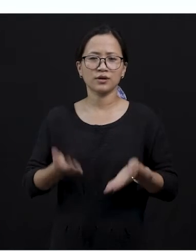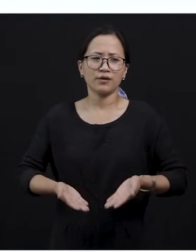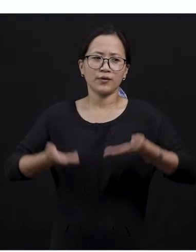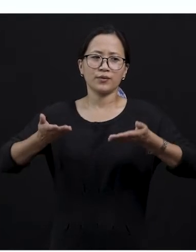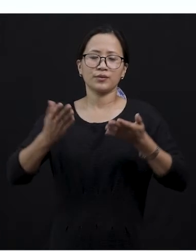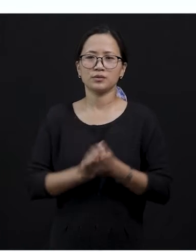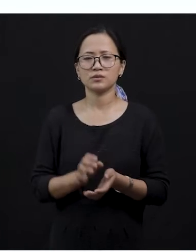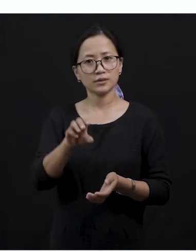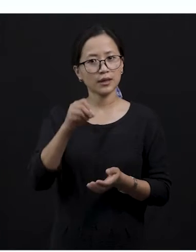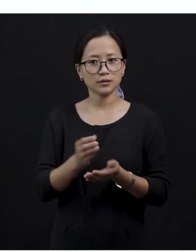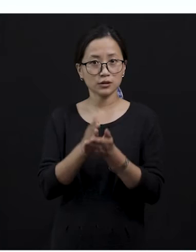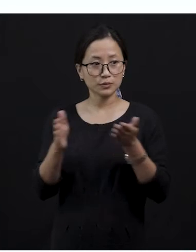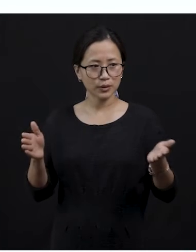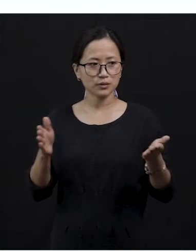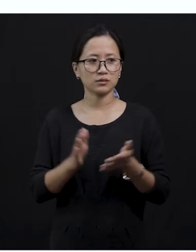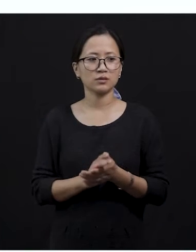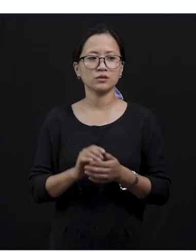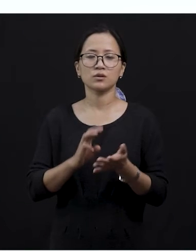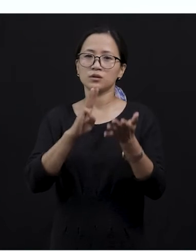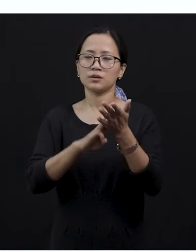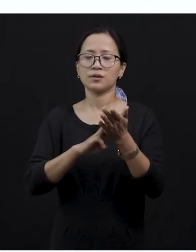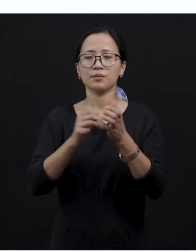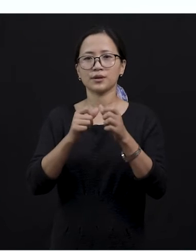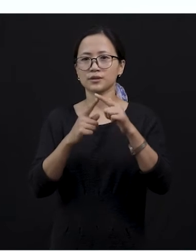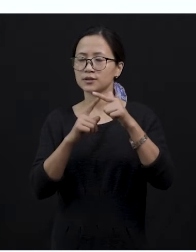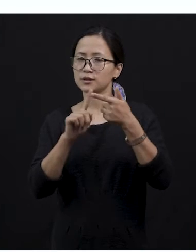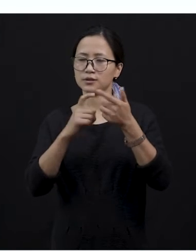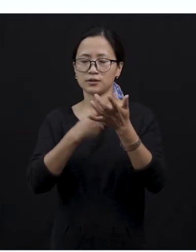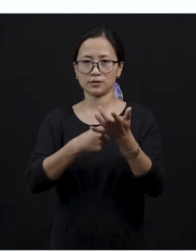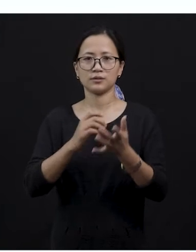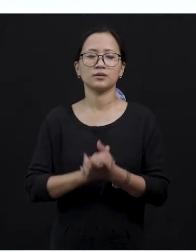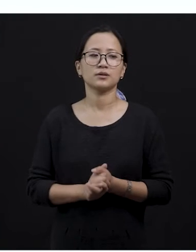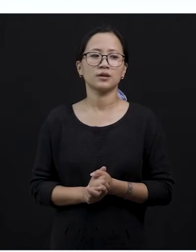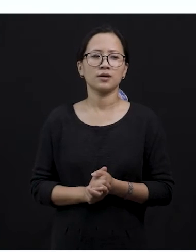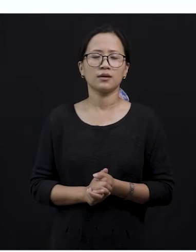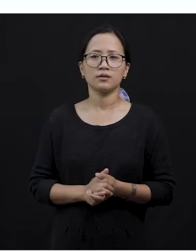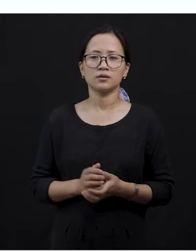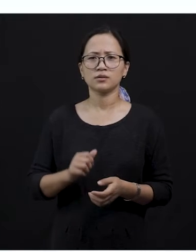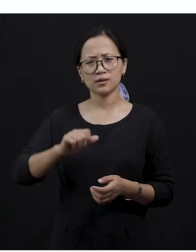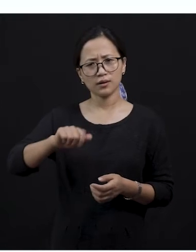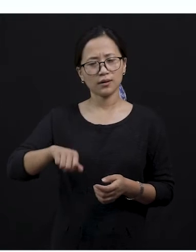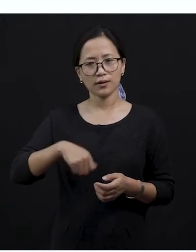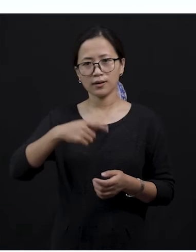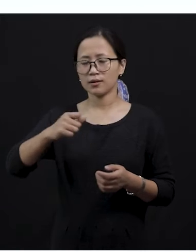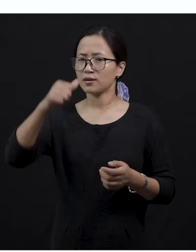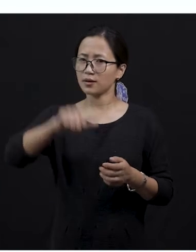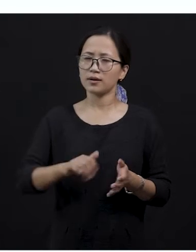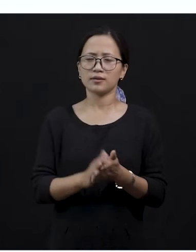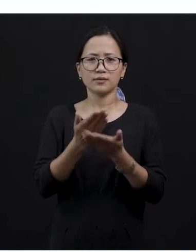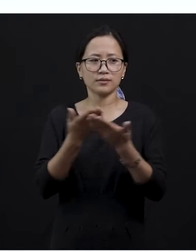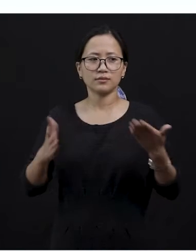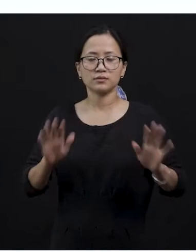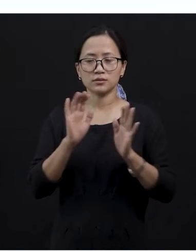occupies space is called a matter. Repeat after me, students. Anything that